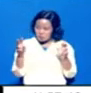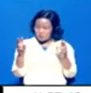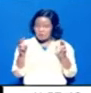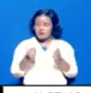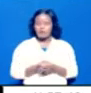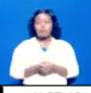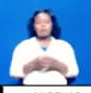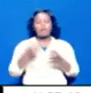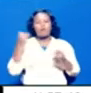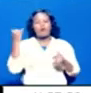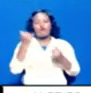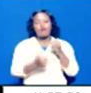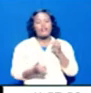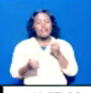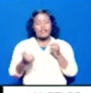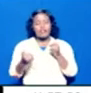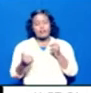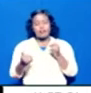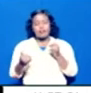Finally,